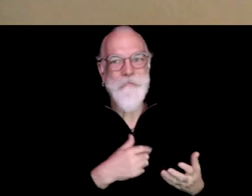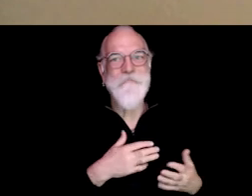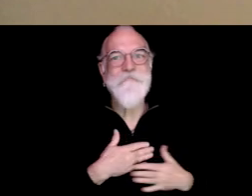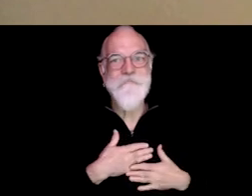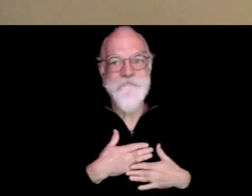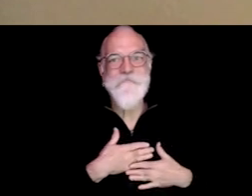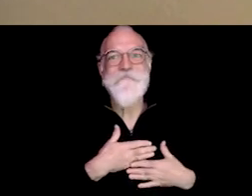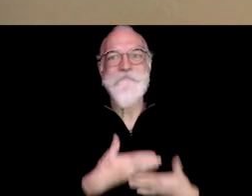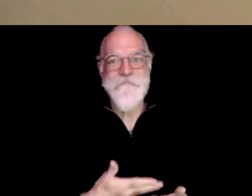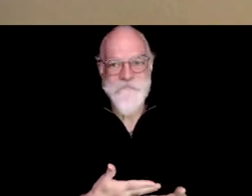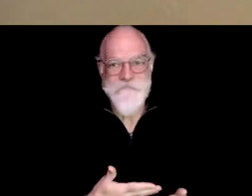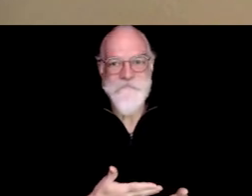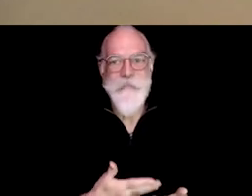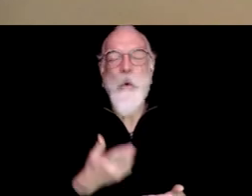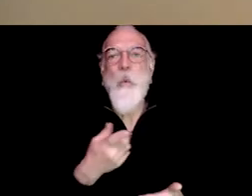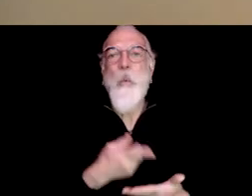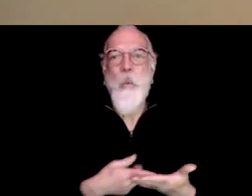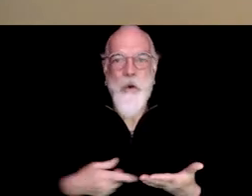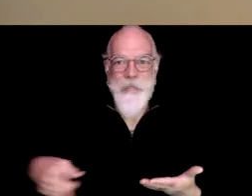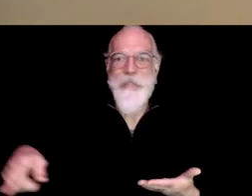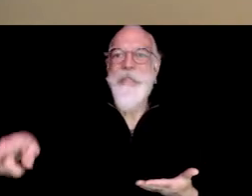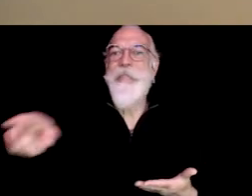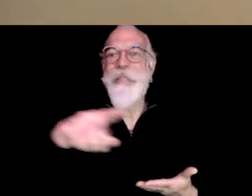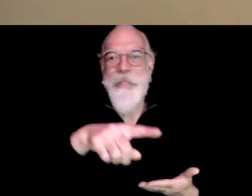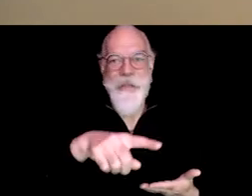what is outside of us.